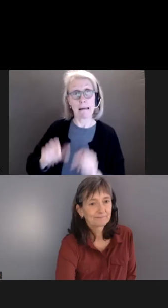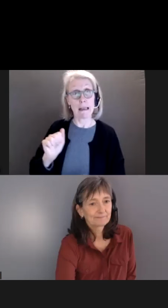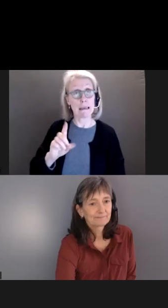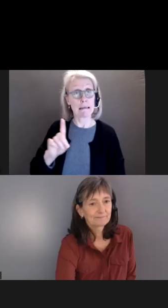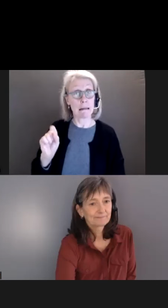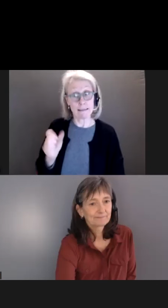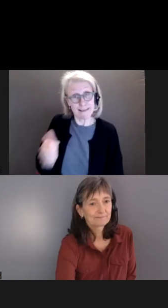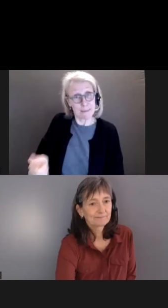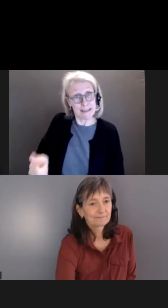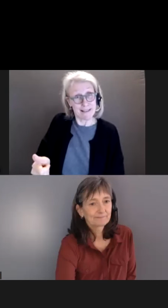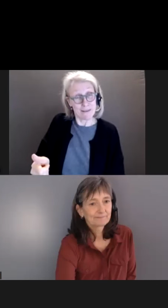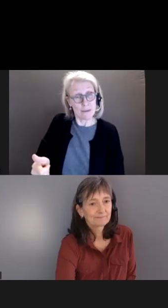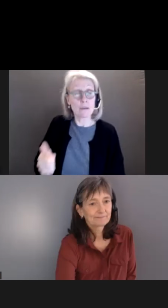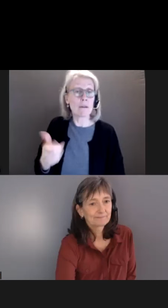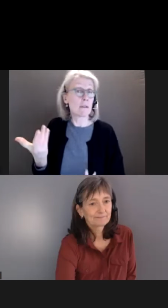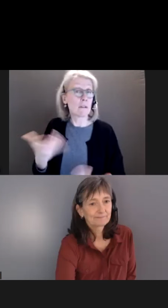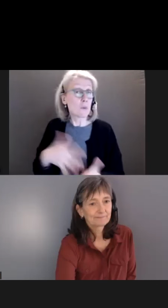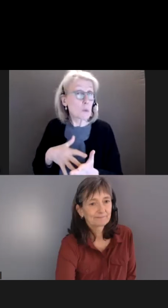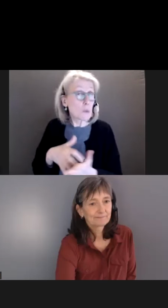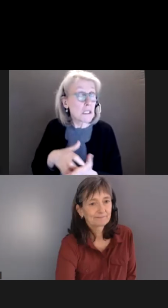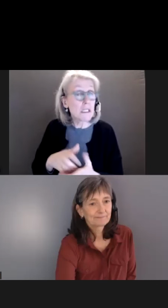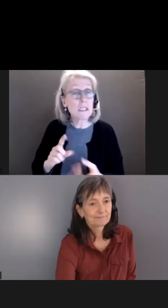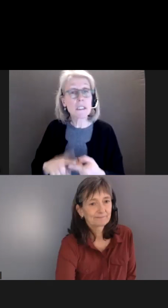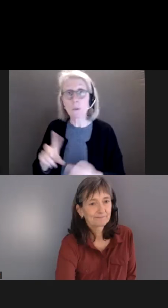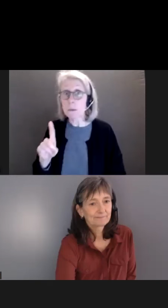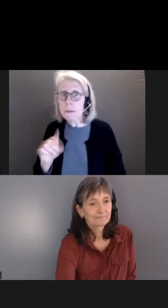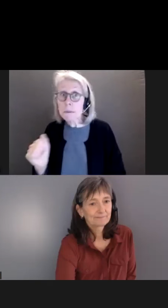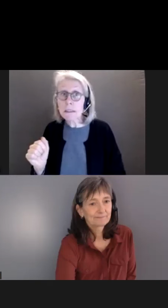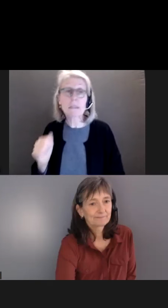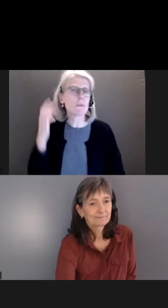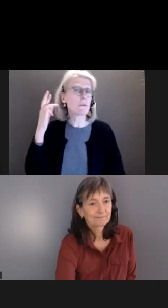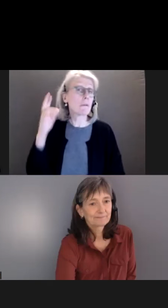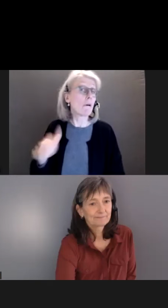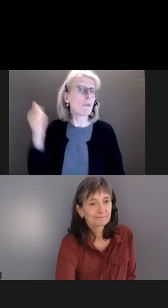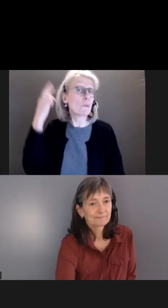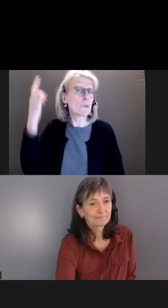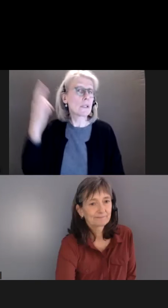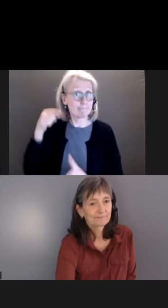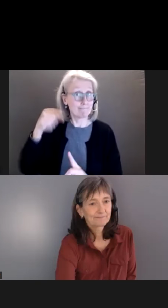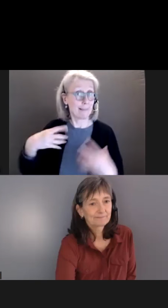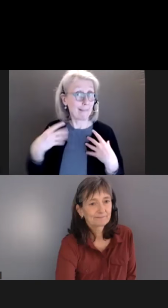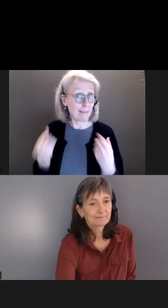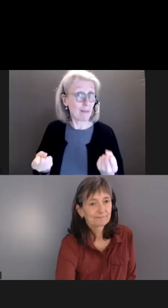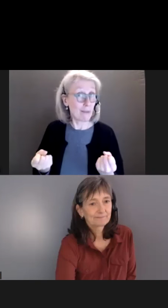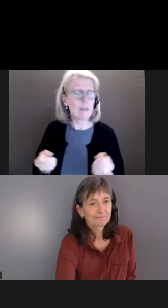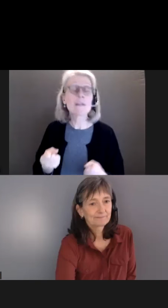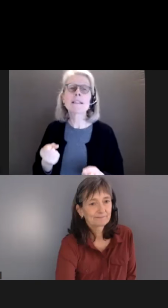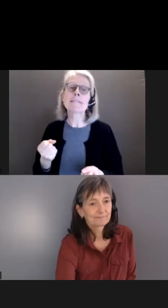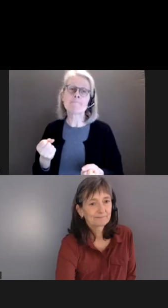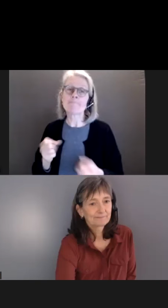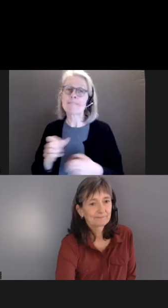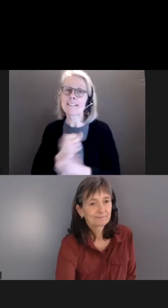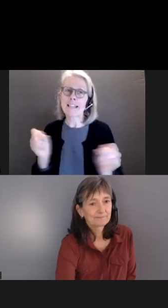independently, whether that be due to frailty, disability, or some other health condition, this can lead to unsafe conditions and